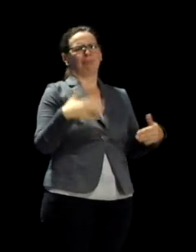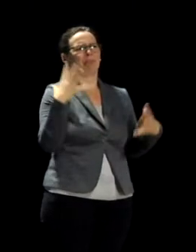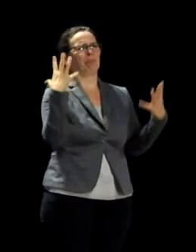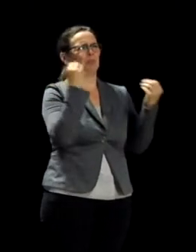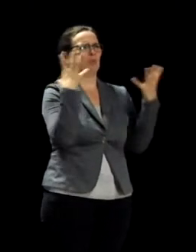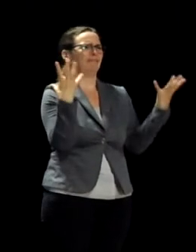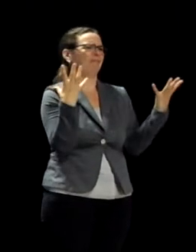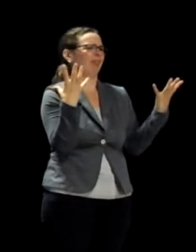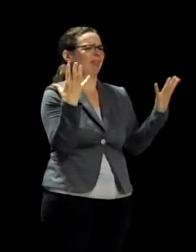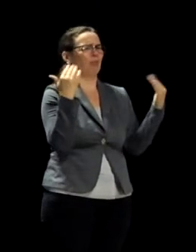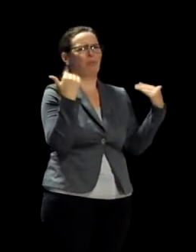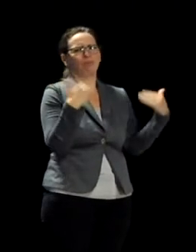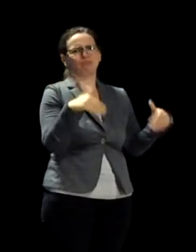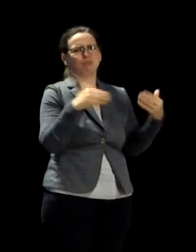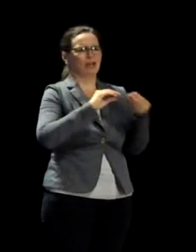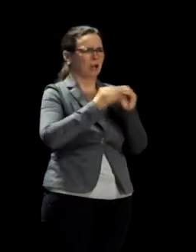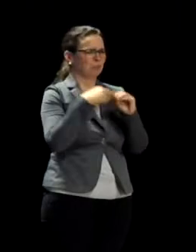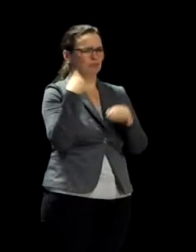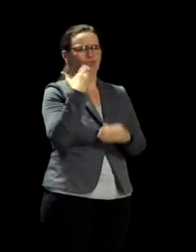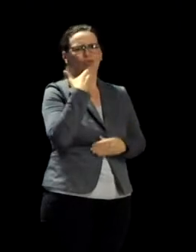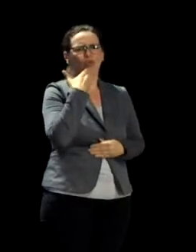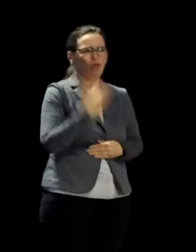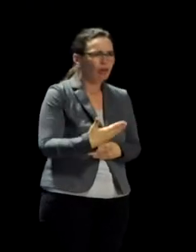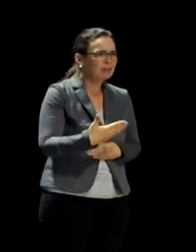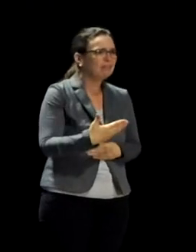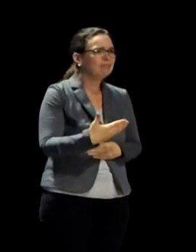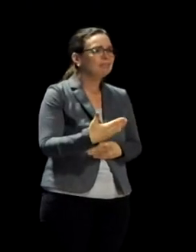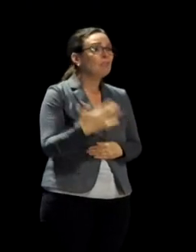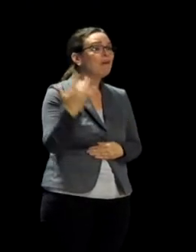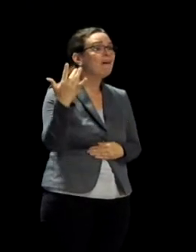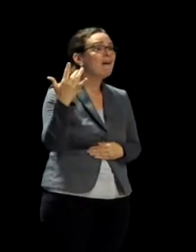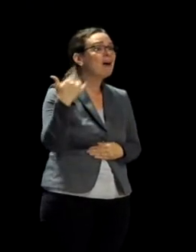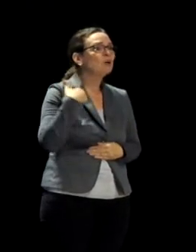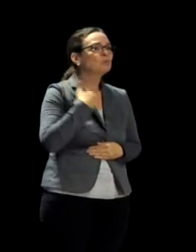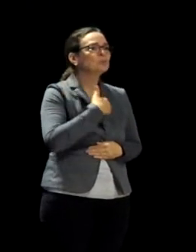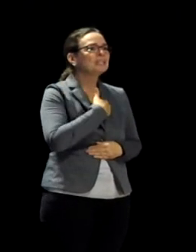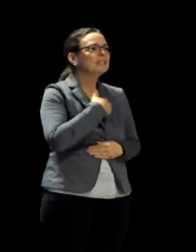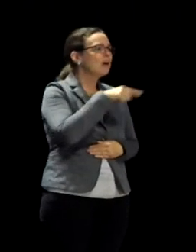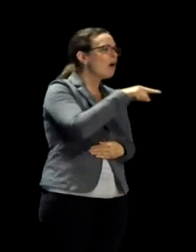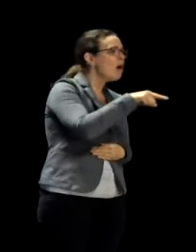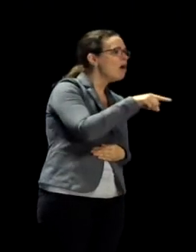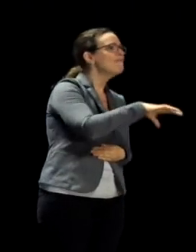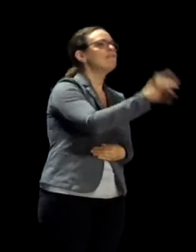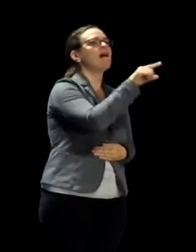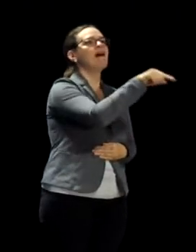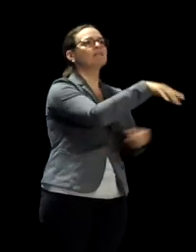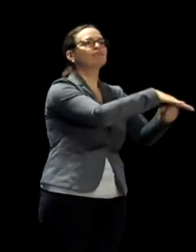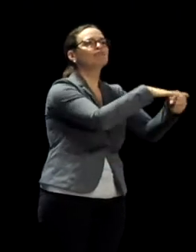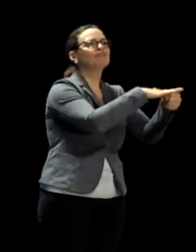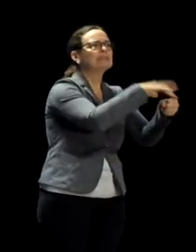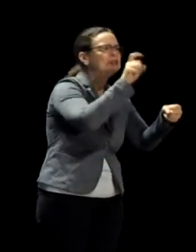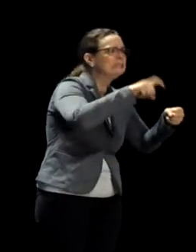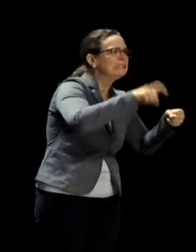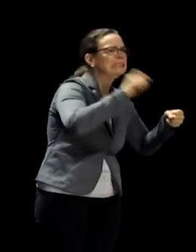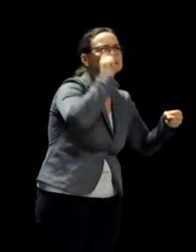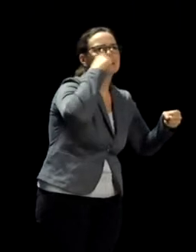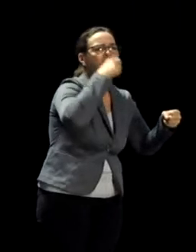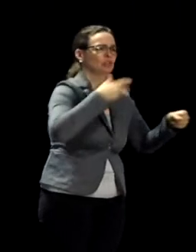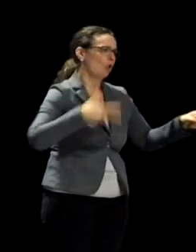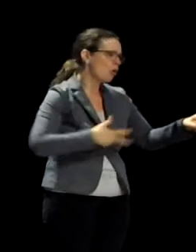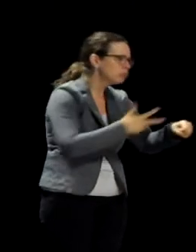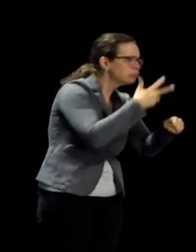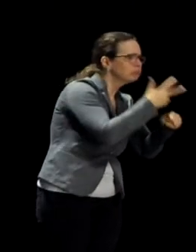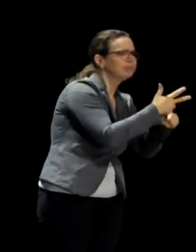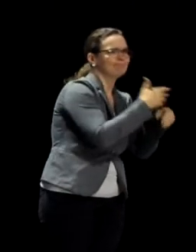to continue the testing so we can continue to find pockets of the virus that is asymptomatic, but also